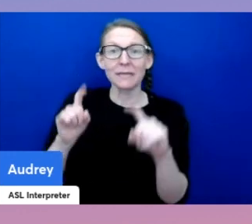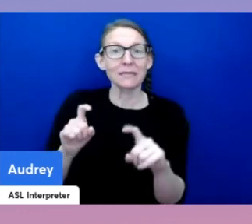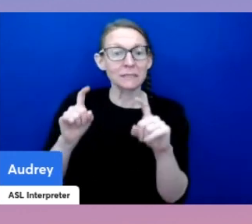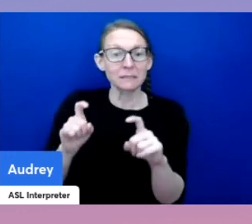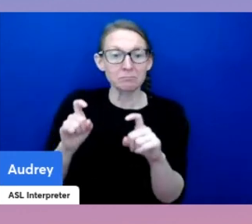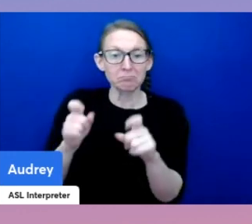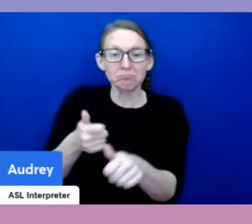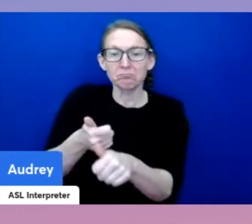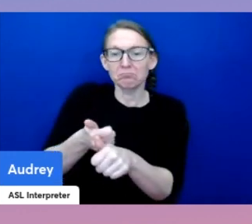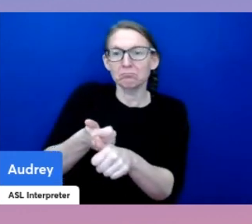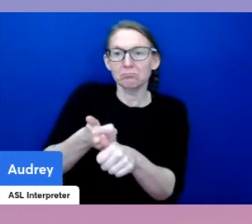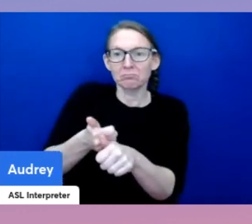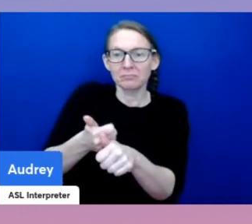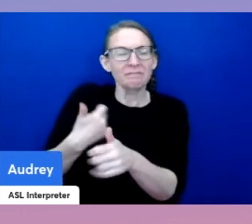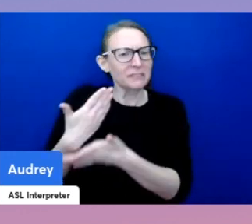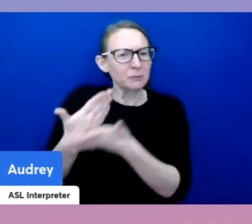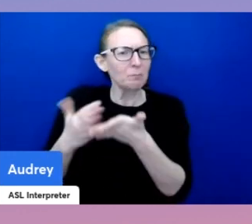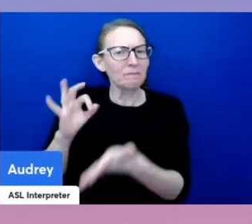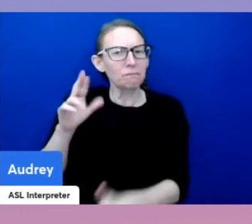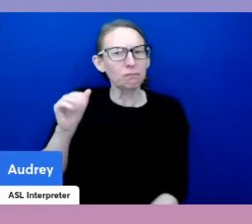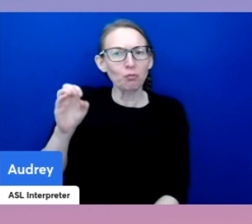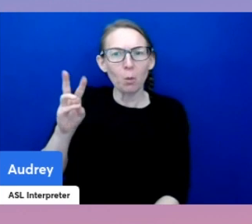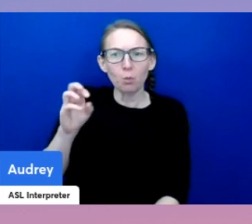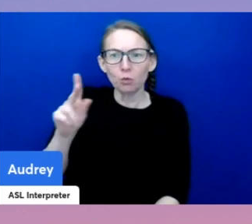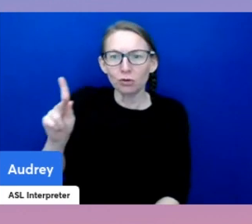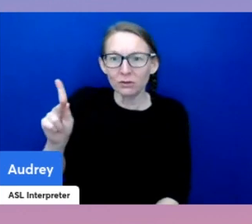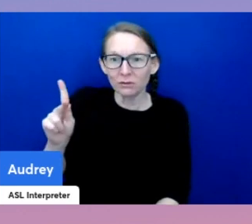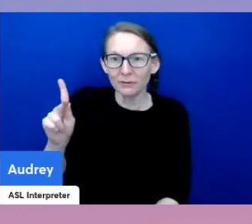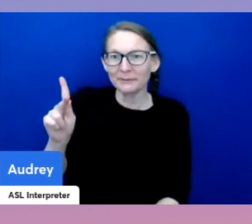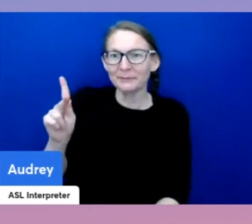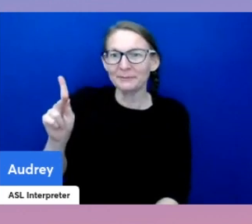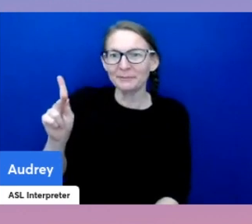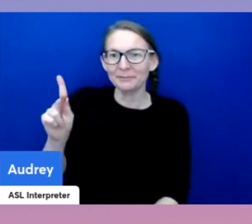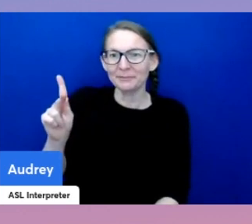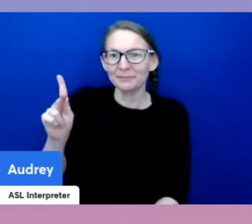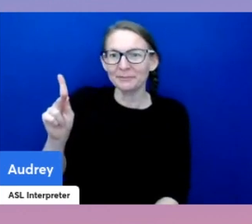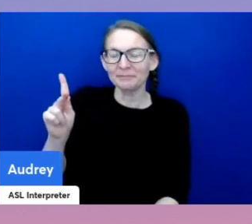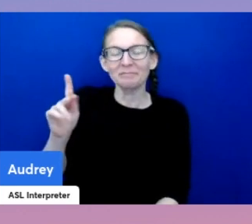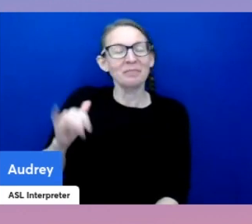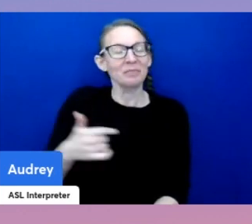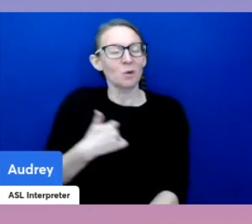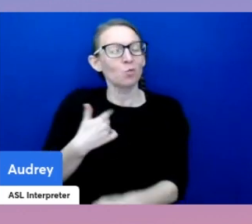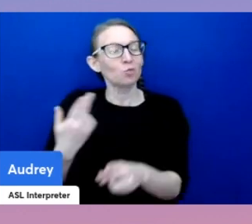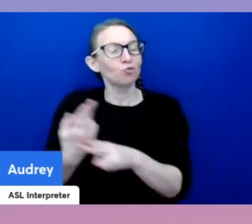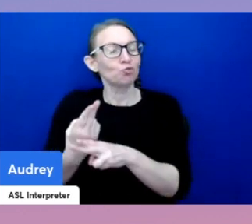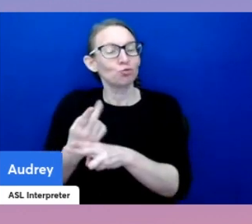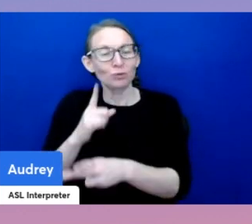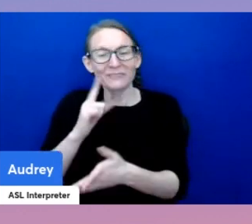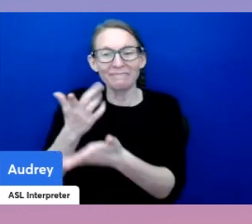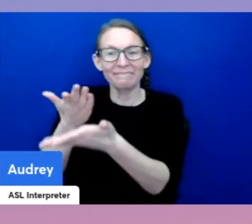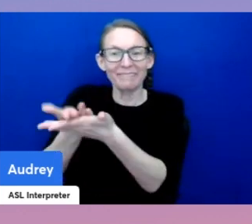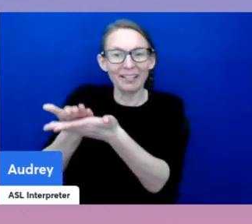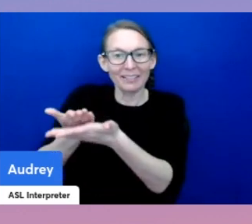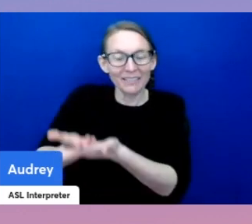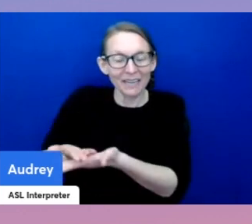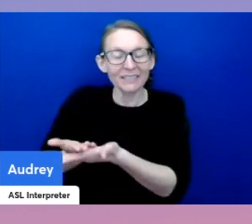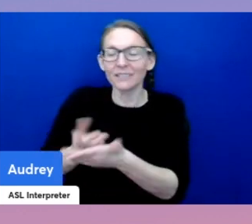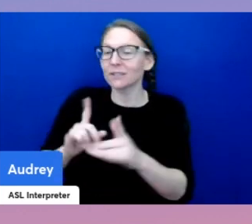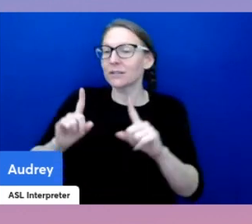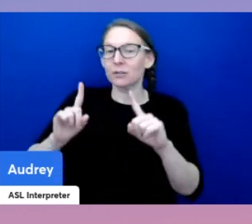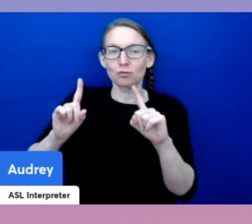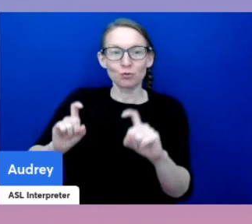some framework or a framework that we use to validate or test